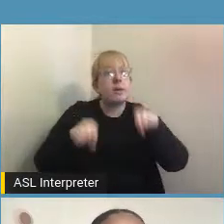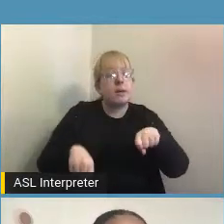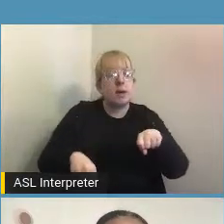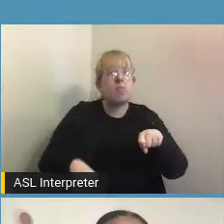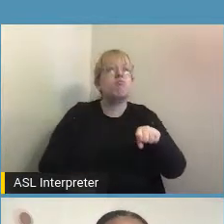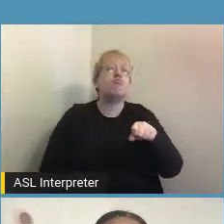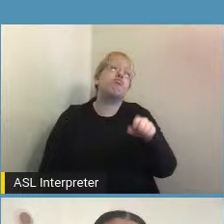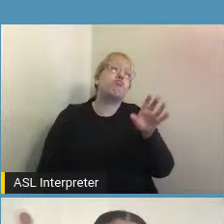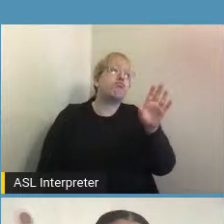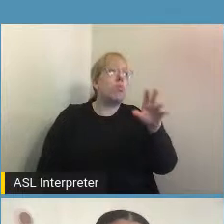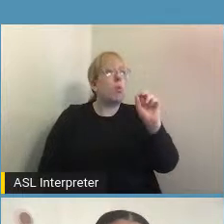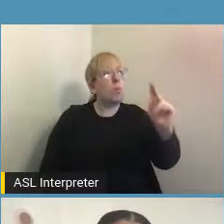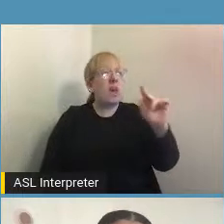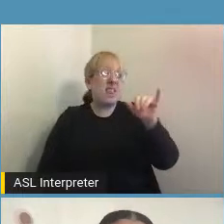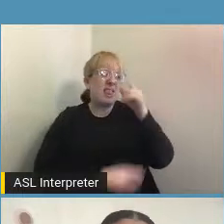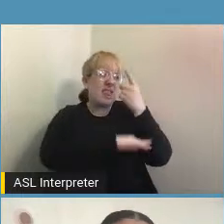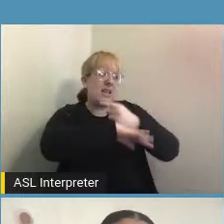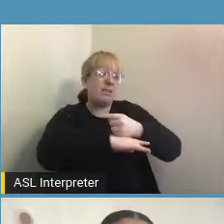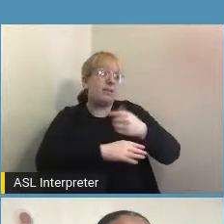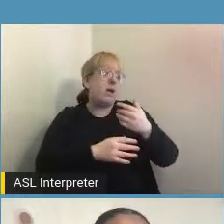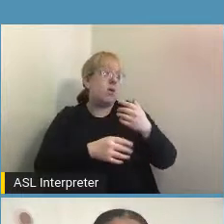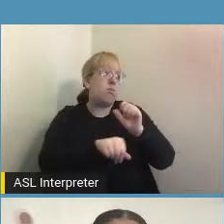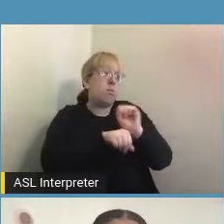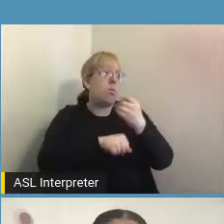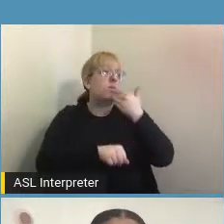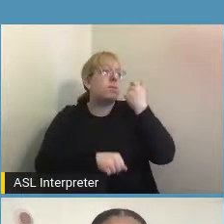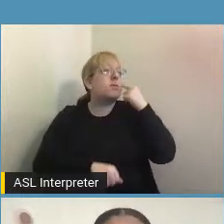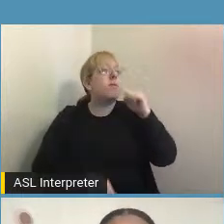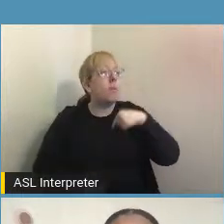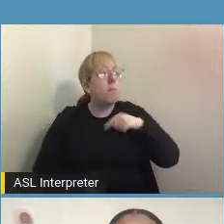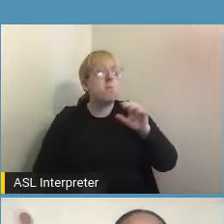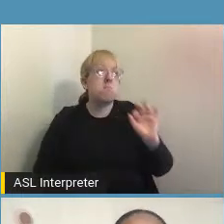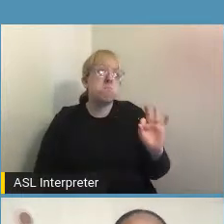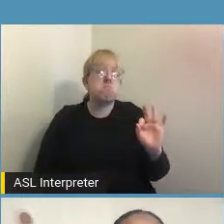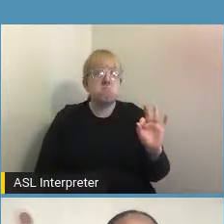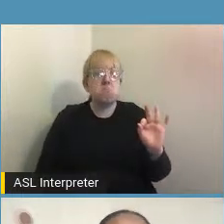for all the other things going on at your institution and online.